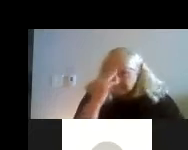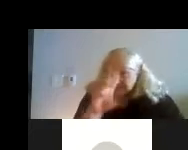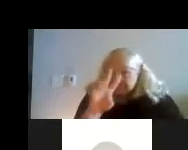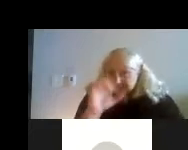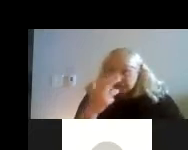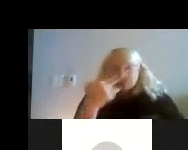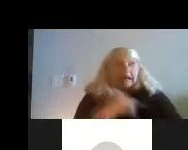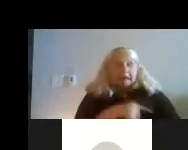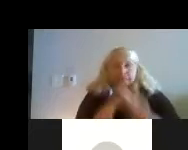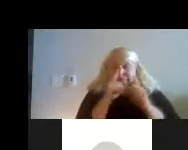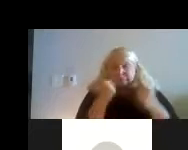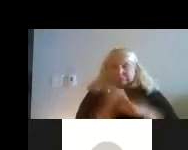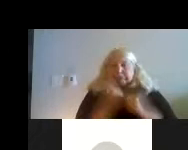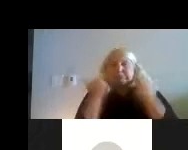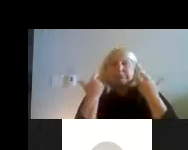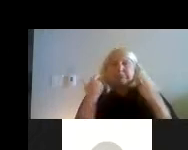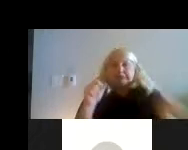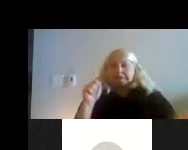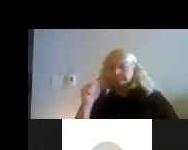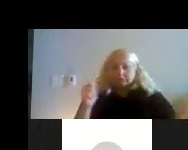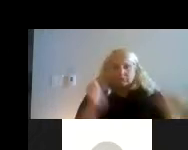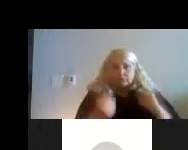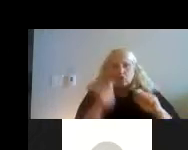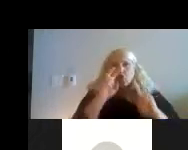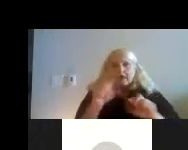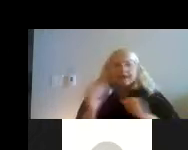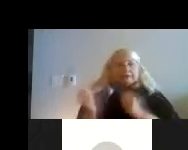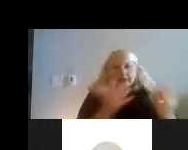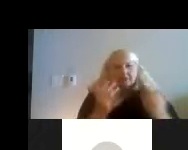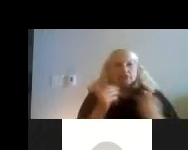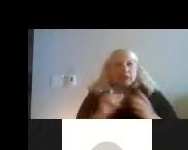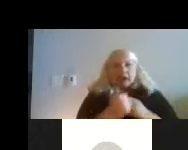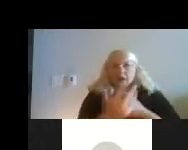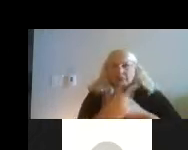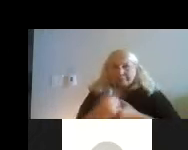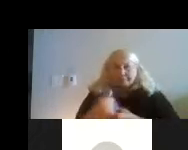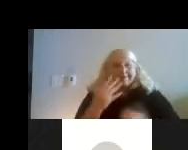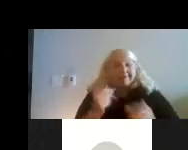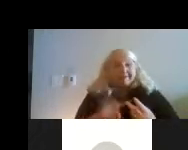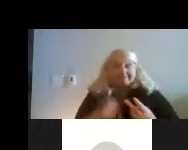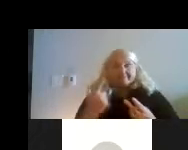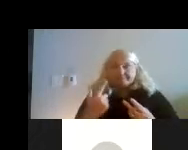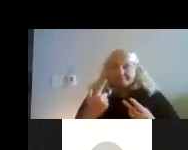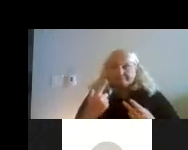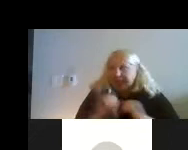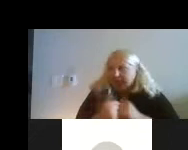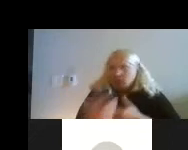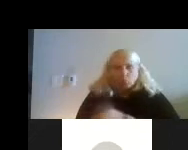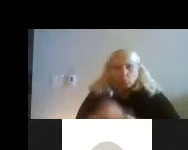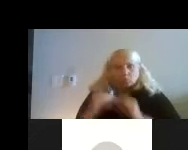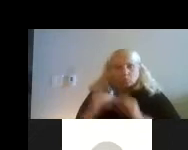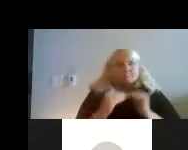towards re-looking at diversity, equity, inclusion. And so that's starting to get into this next